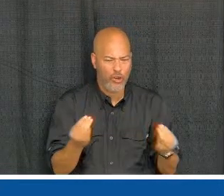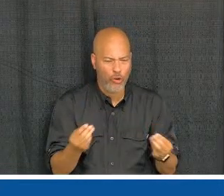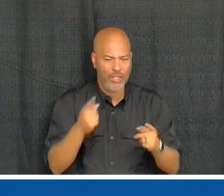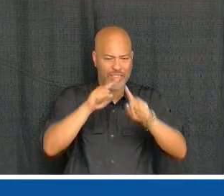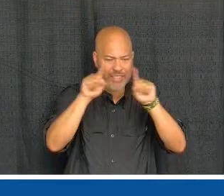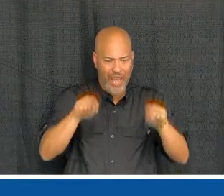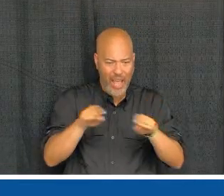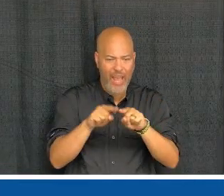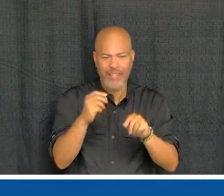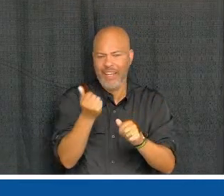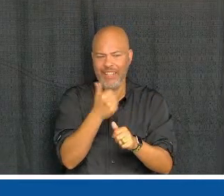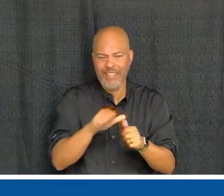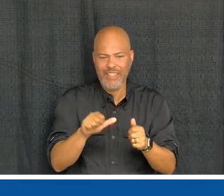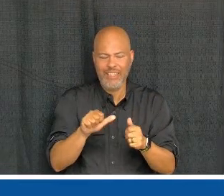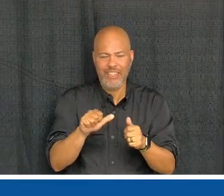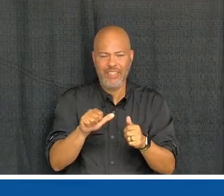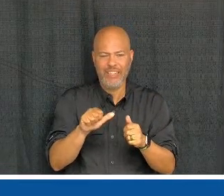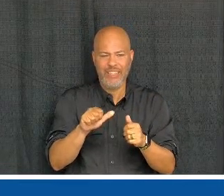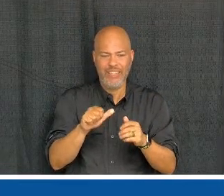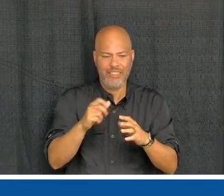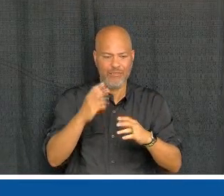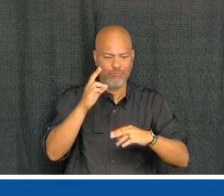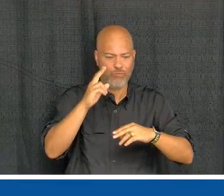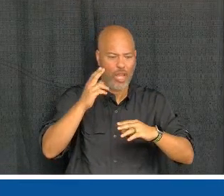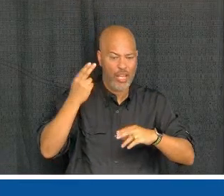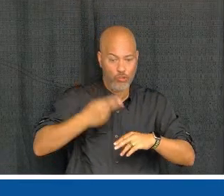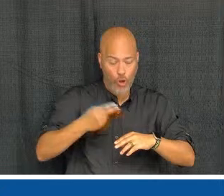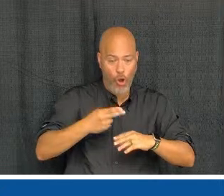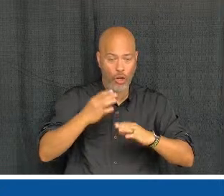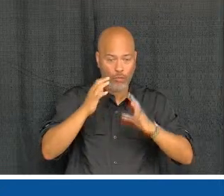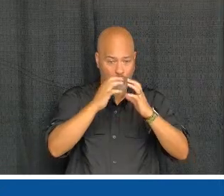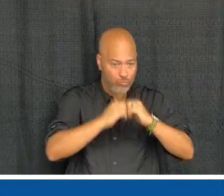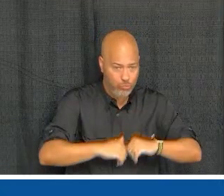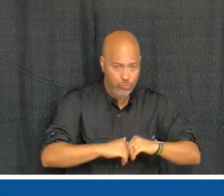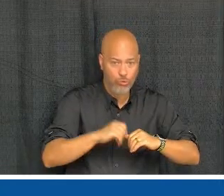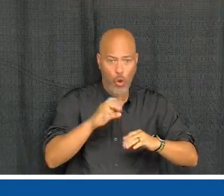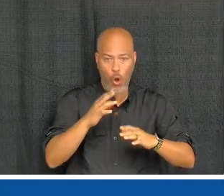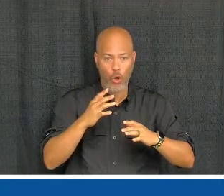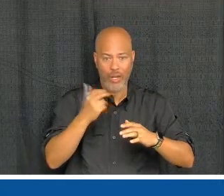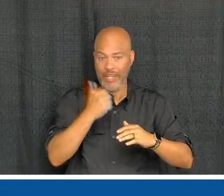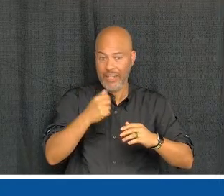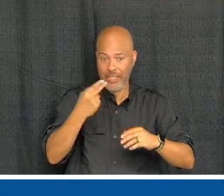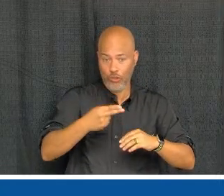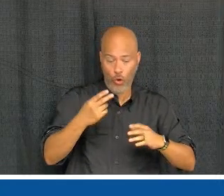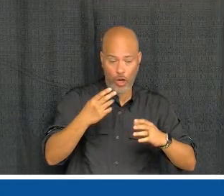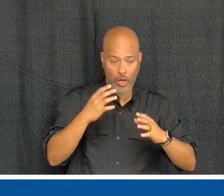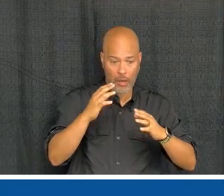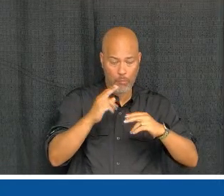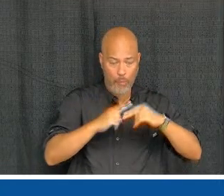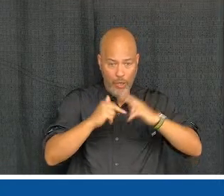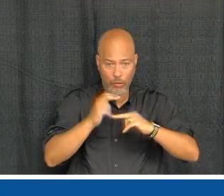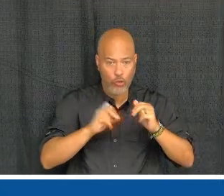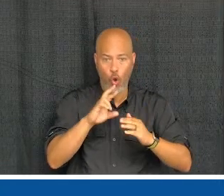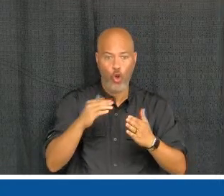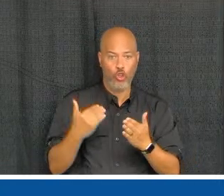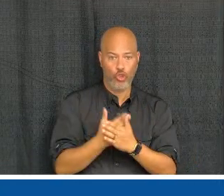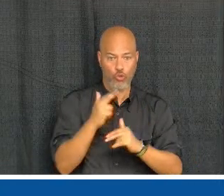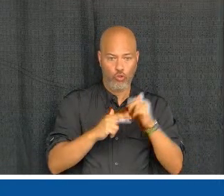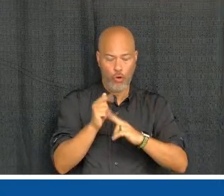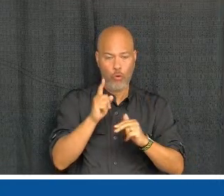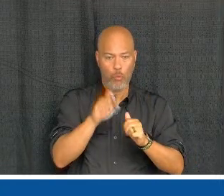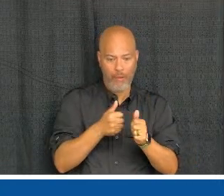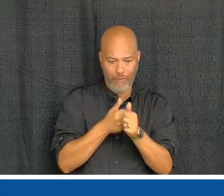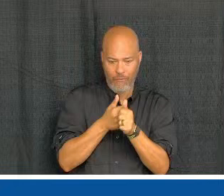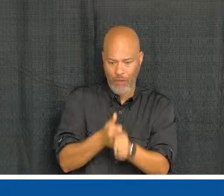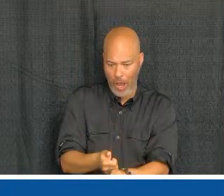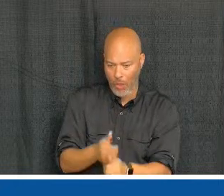signage, and any demolition of historic or considered historic structures, or any new construction would have to go to the